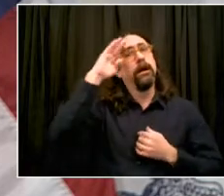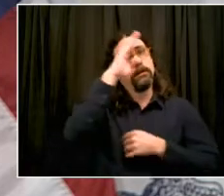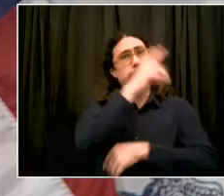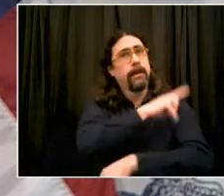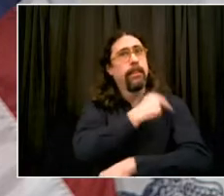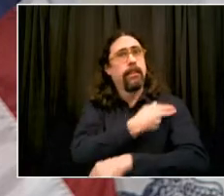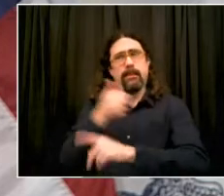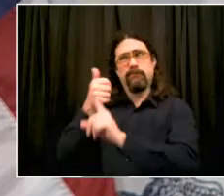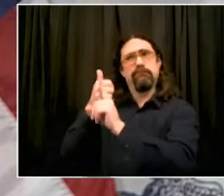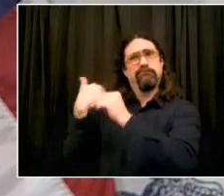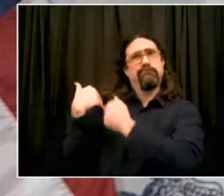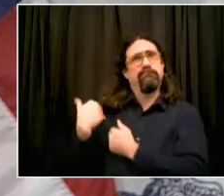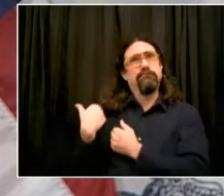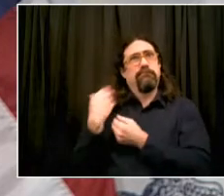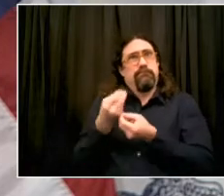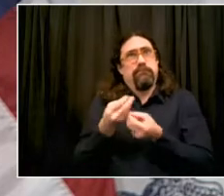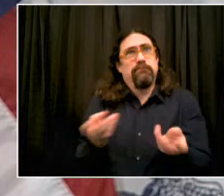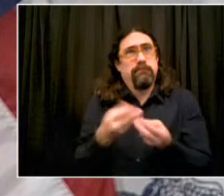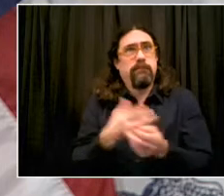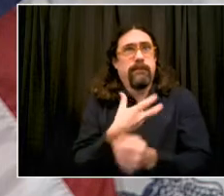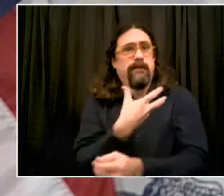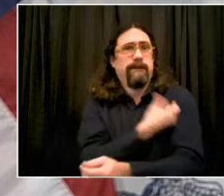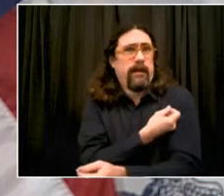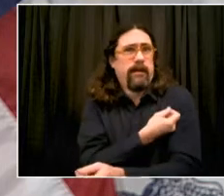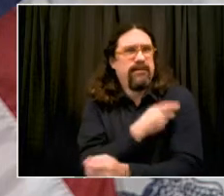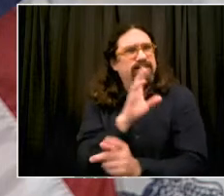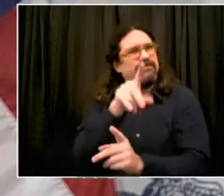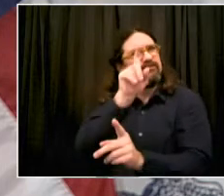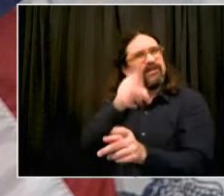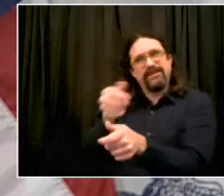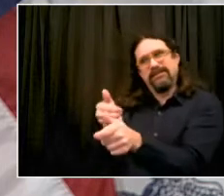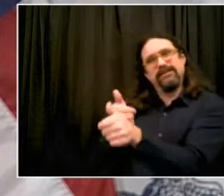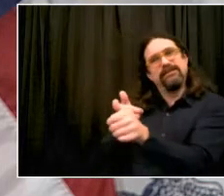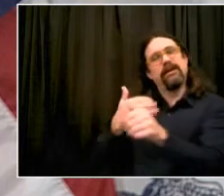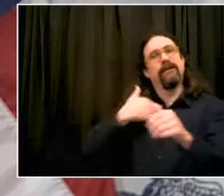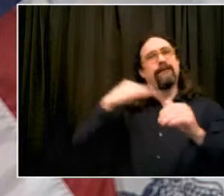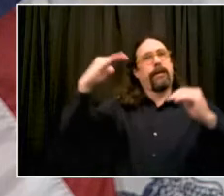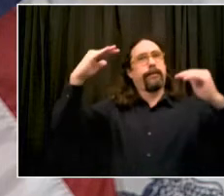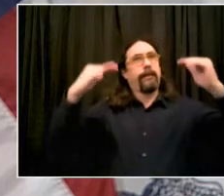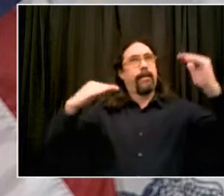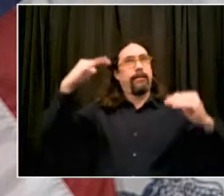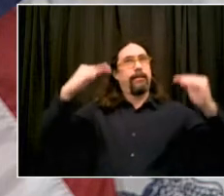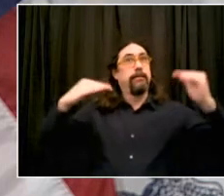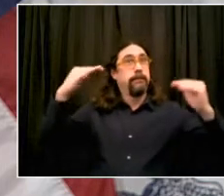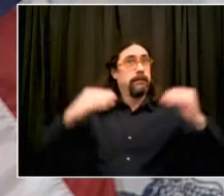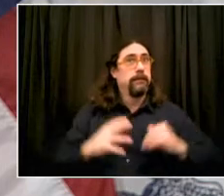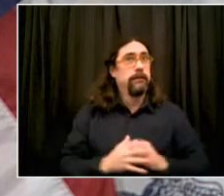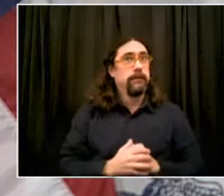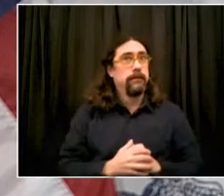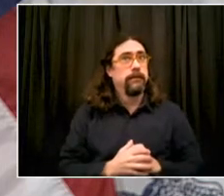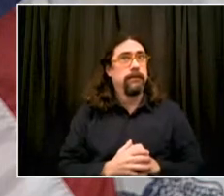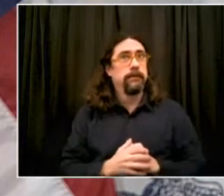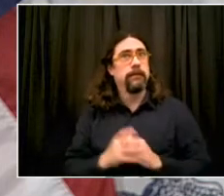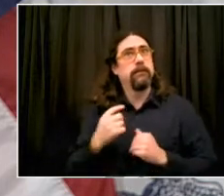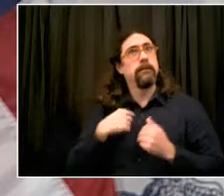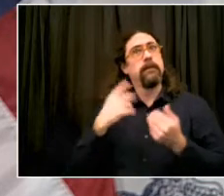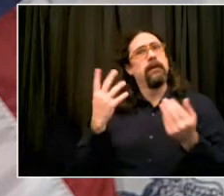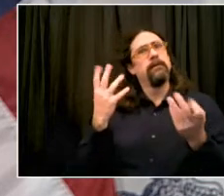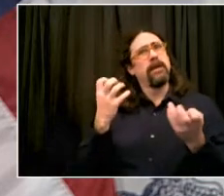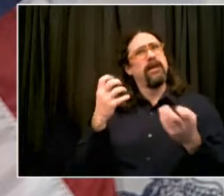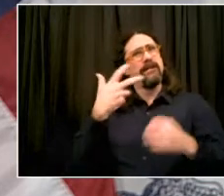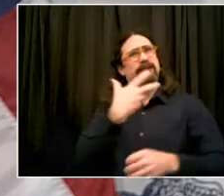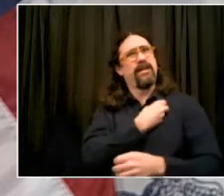many doses as possible out to the community sites. But I also know with health and hospitals, and certainly with some of the independent